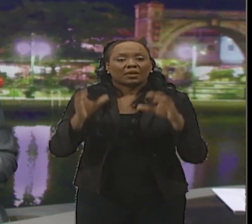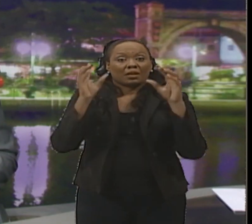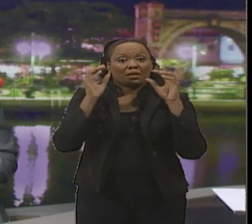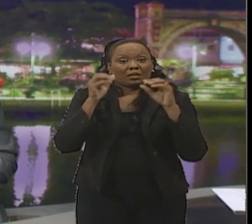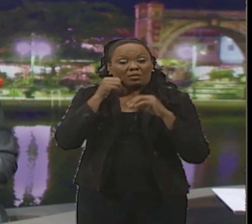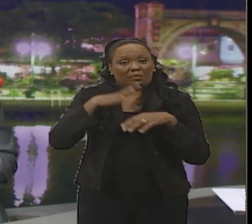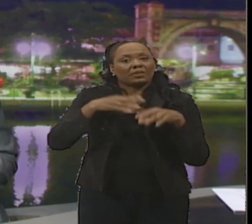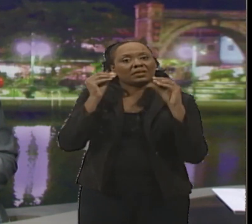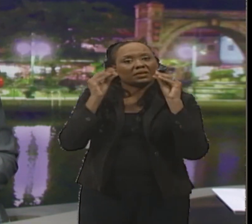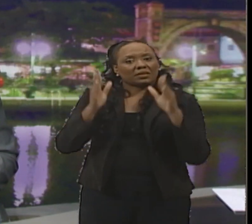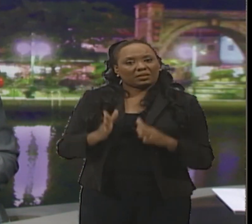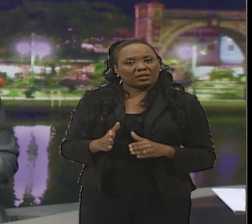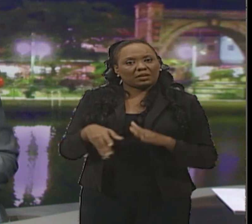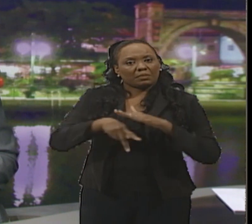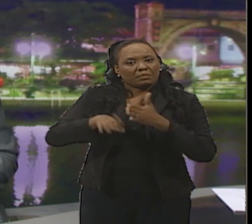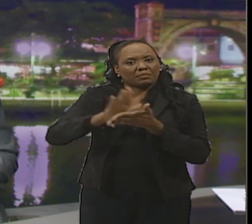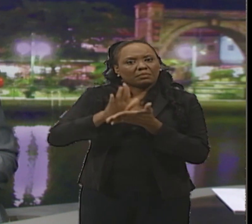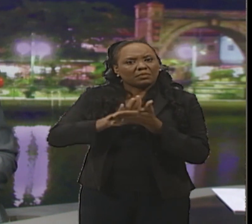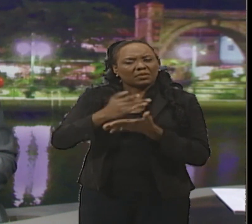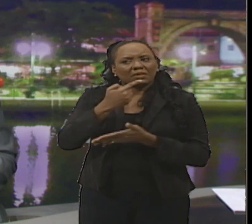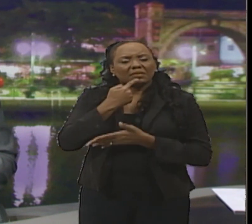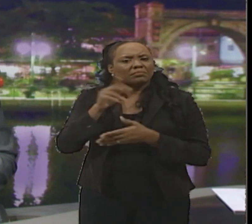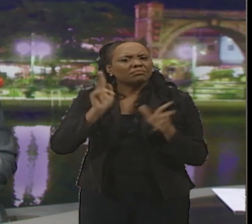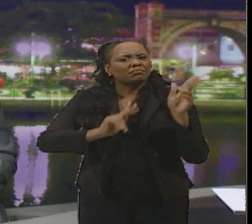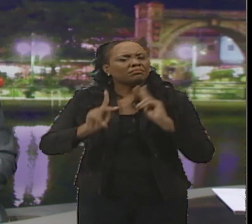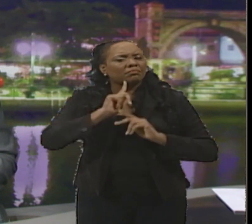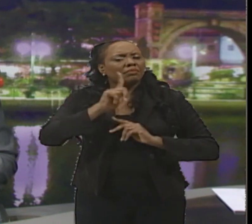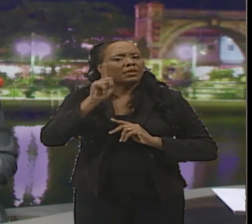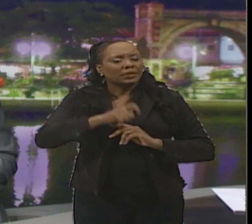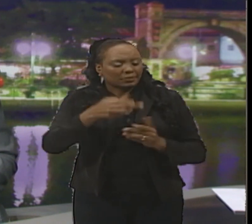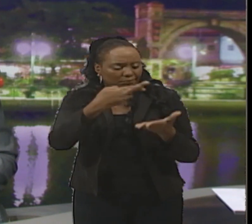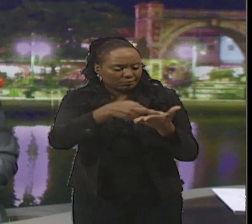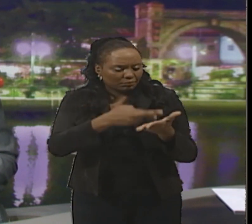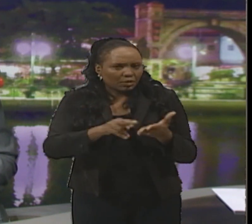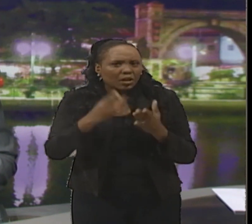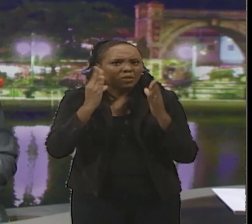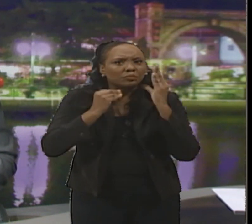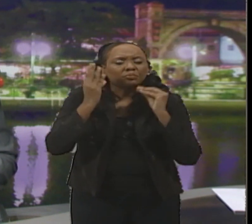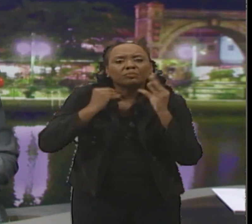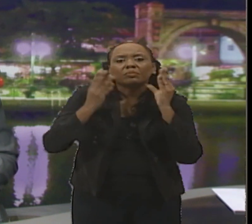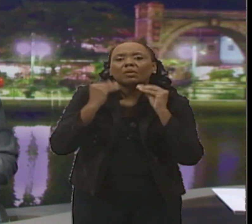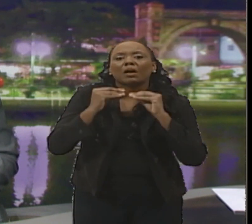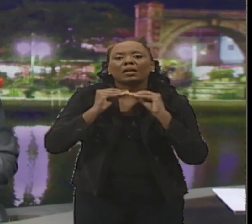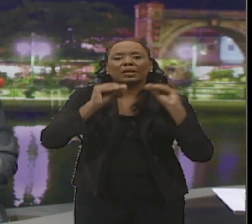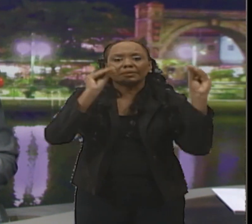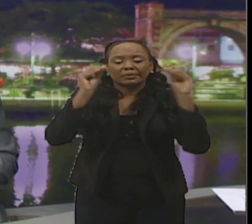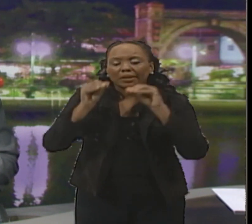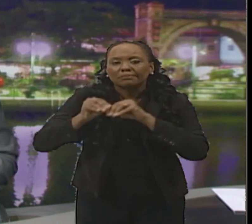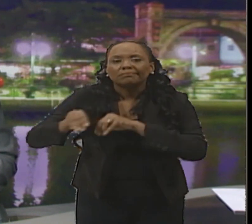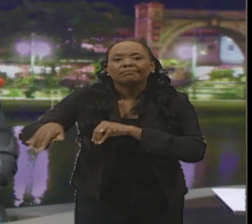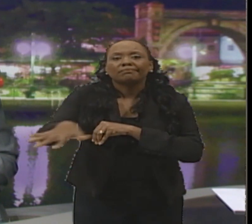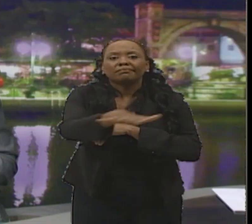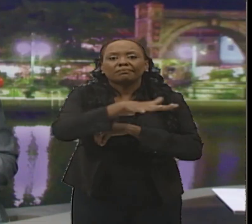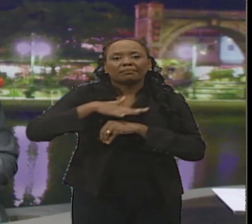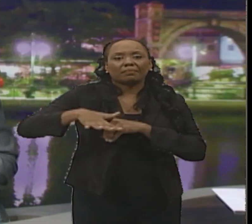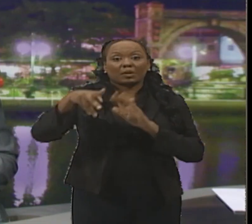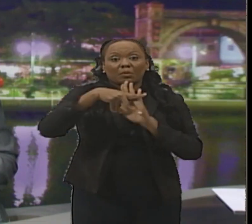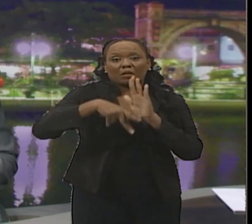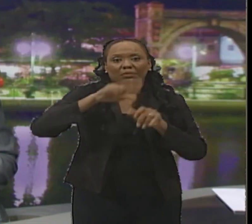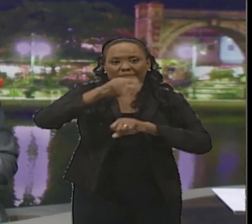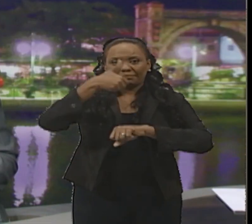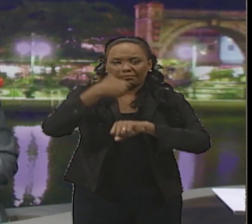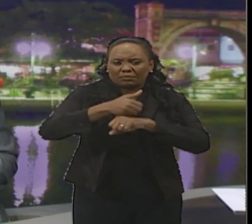at the Reynold Weeks Primary, says educators must begin to use their research and experience to influence policies that can help